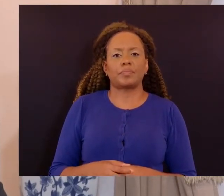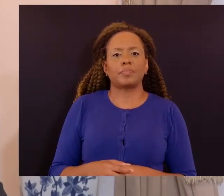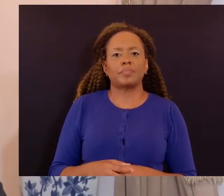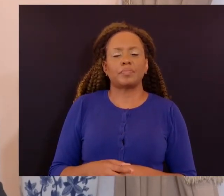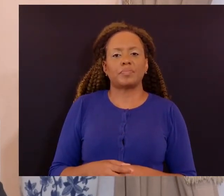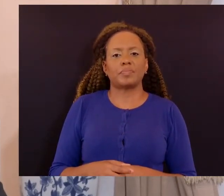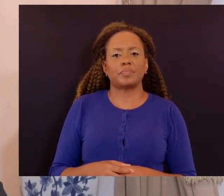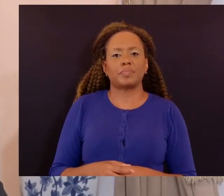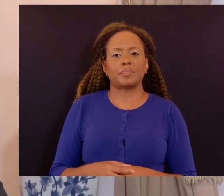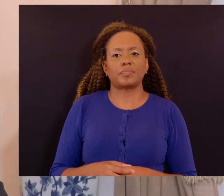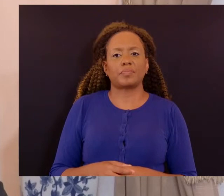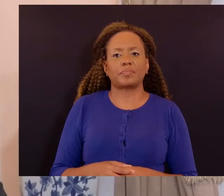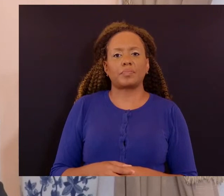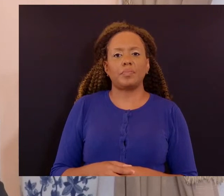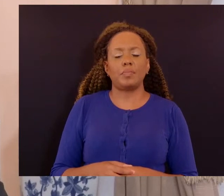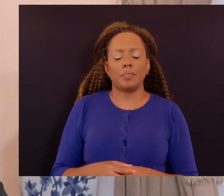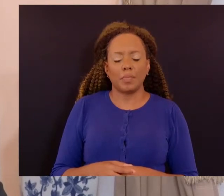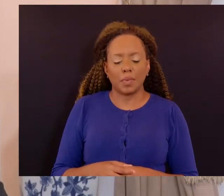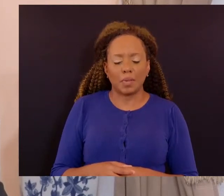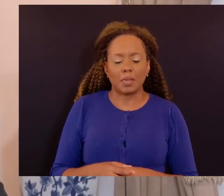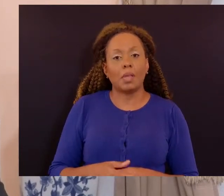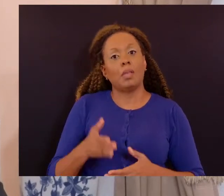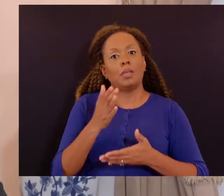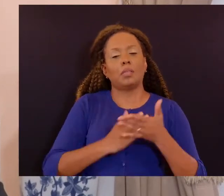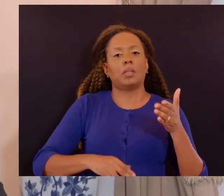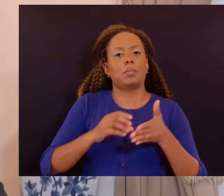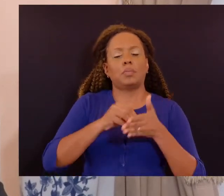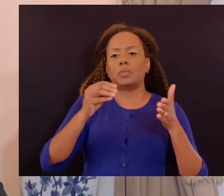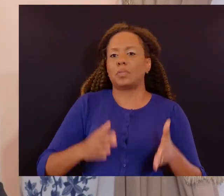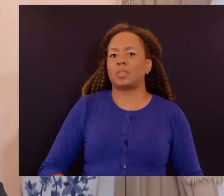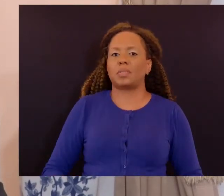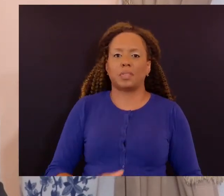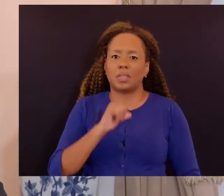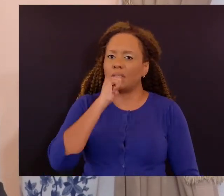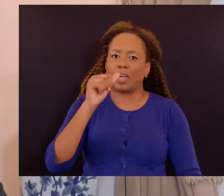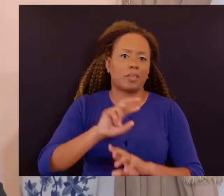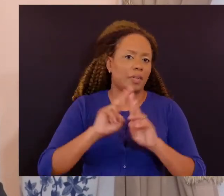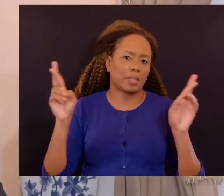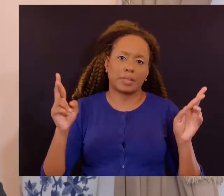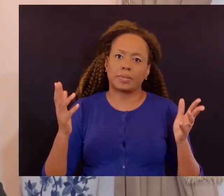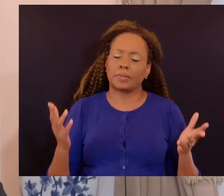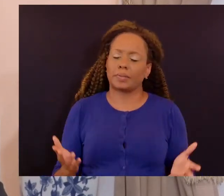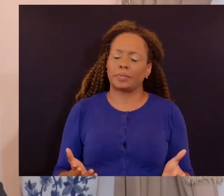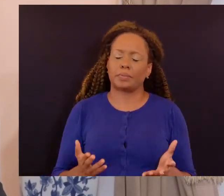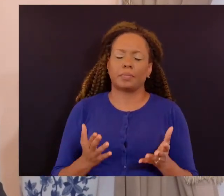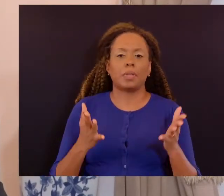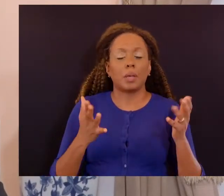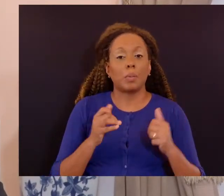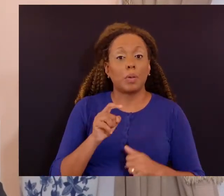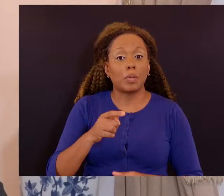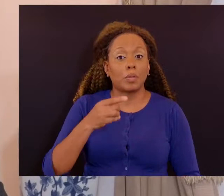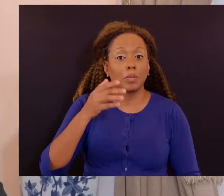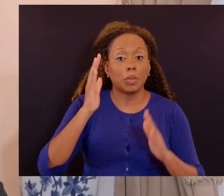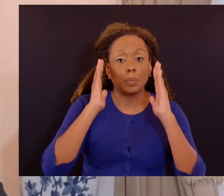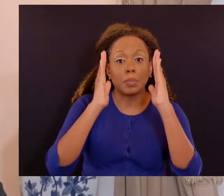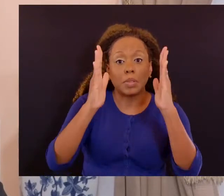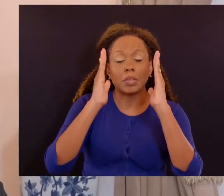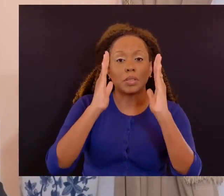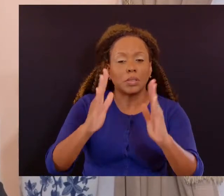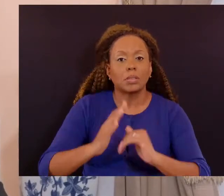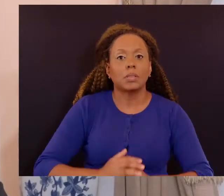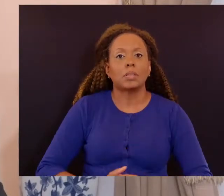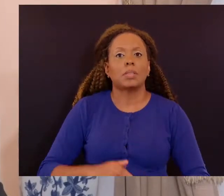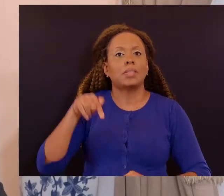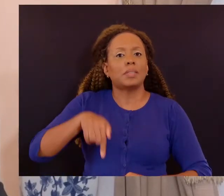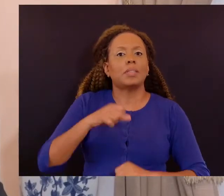the teachers believe that they're not ready to take this examination, and I want people to listen very carefully. This year is like